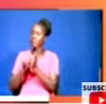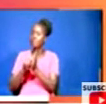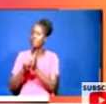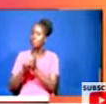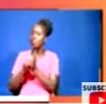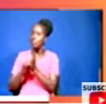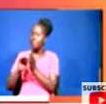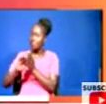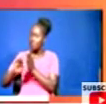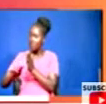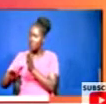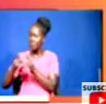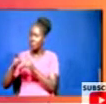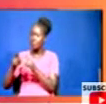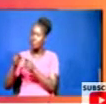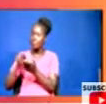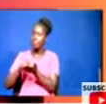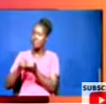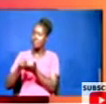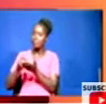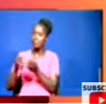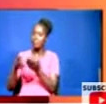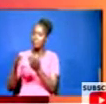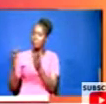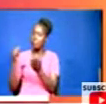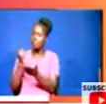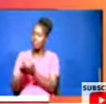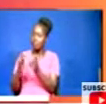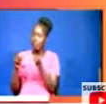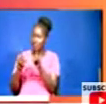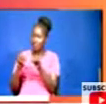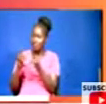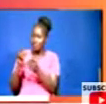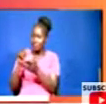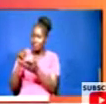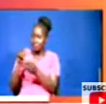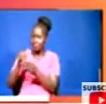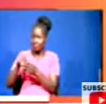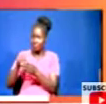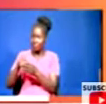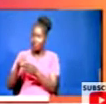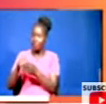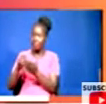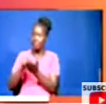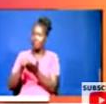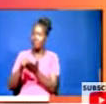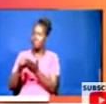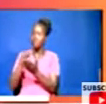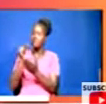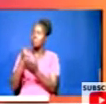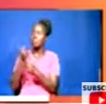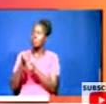subsidizing, yeah. but, for example, seeds, provision of certified seeds, and investing in seed production, not just subsidizing, mm-hmm. is